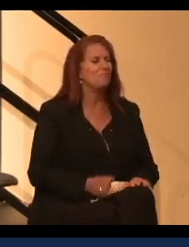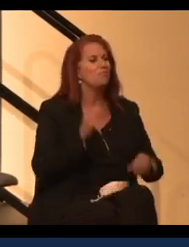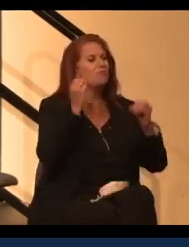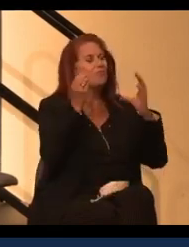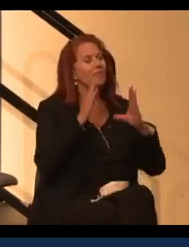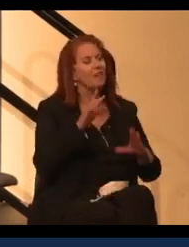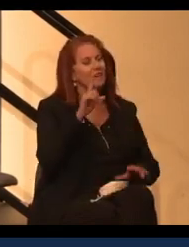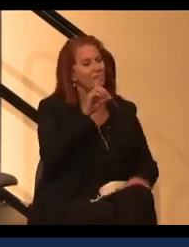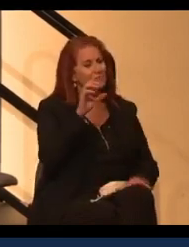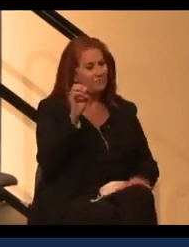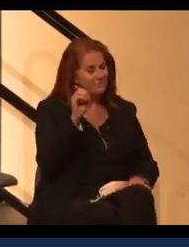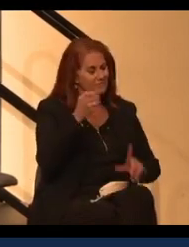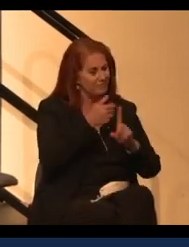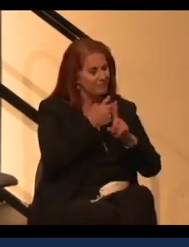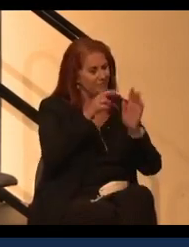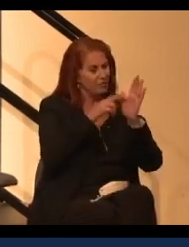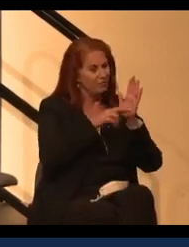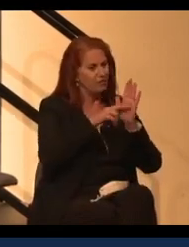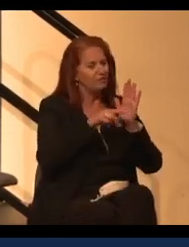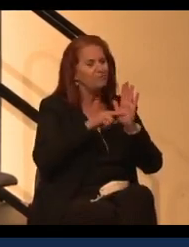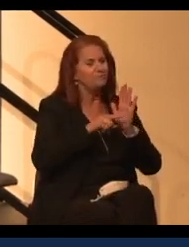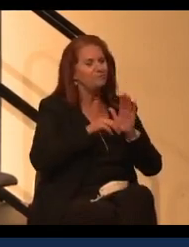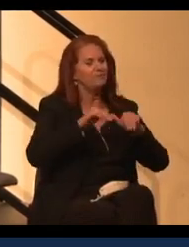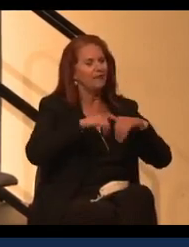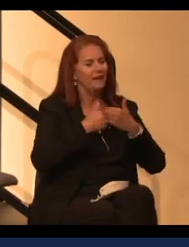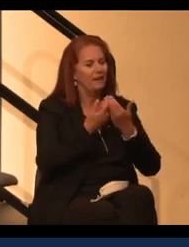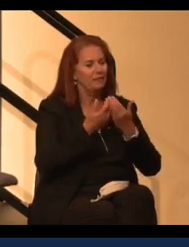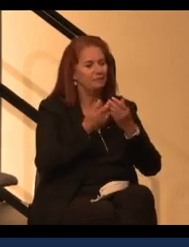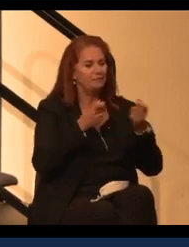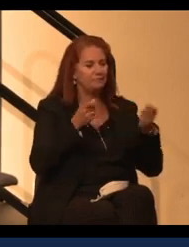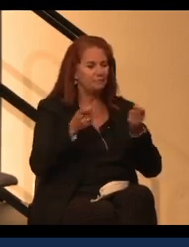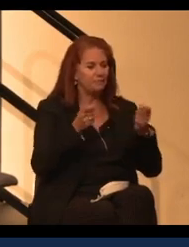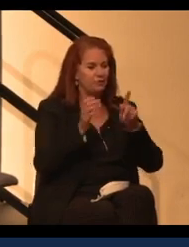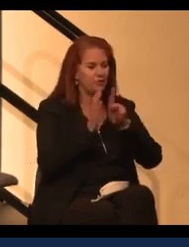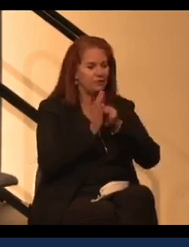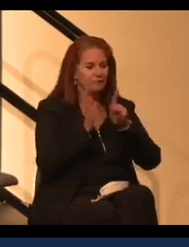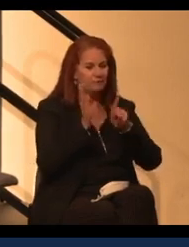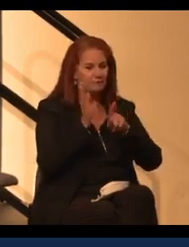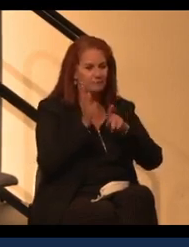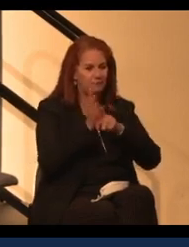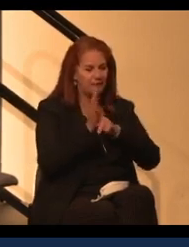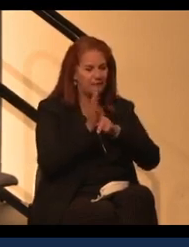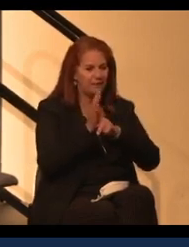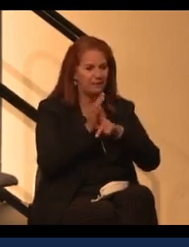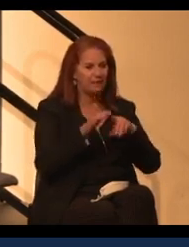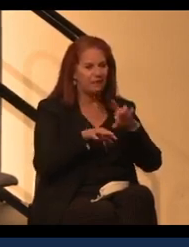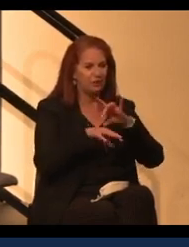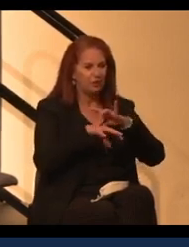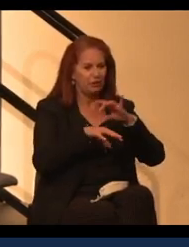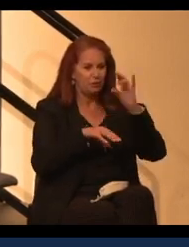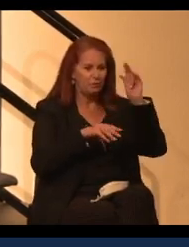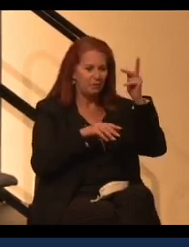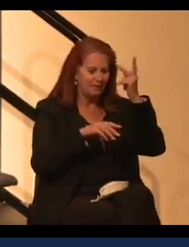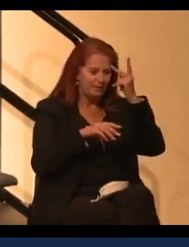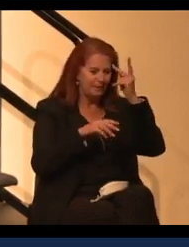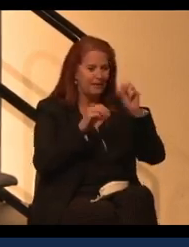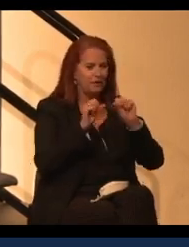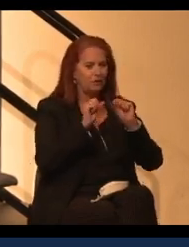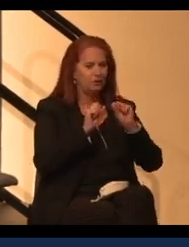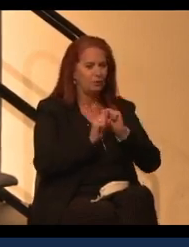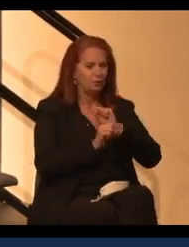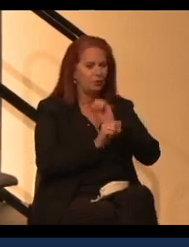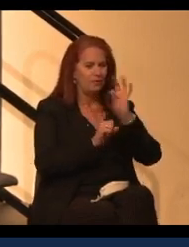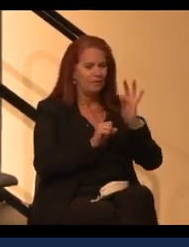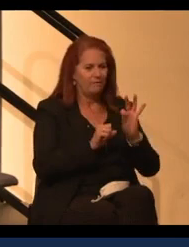Professor Lee's research examines how migration policies, geopolitics, and social forces